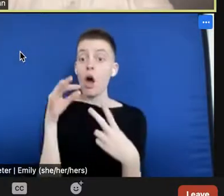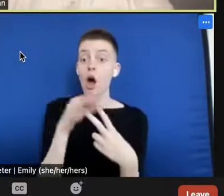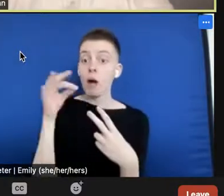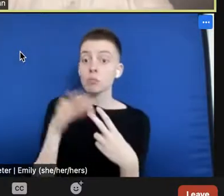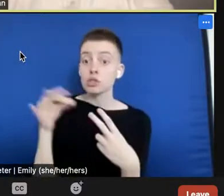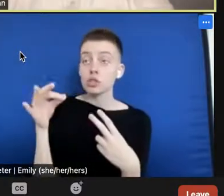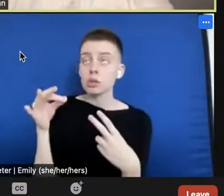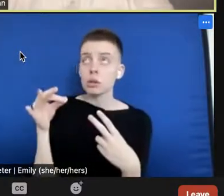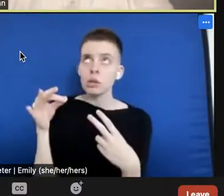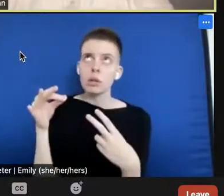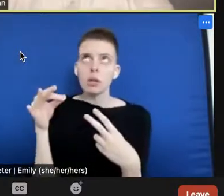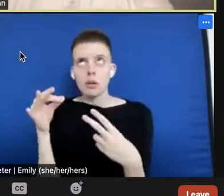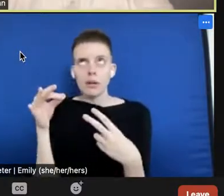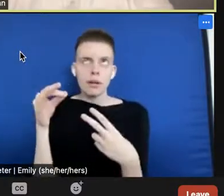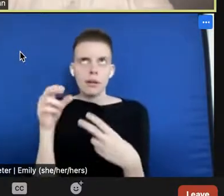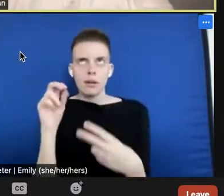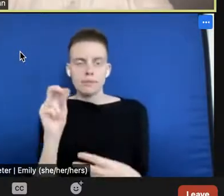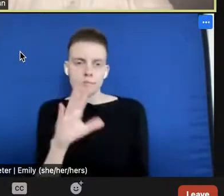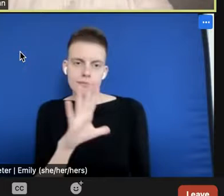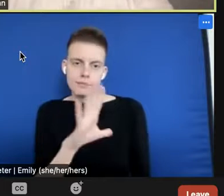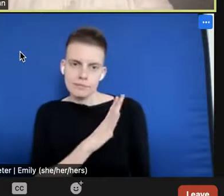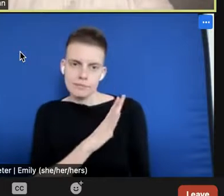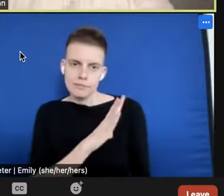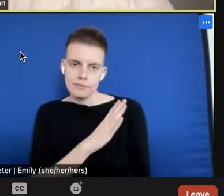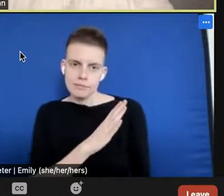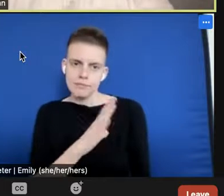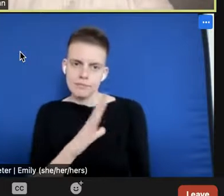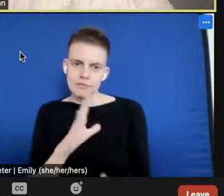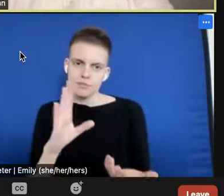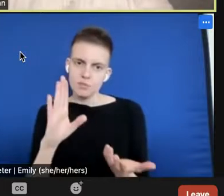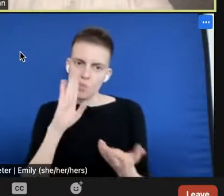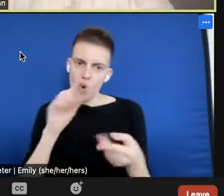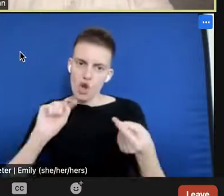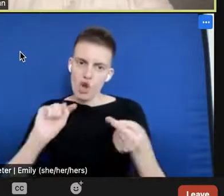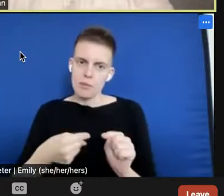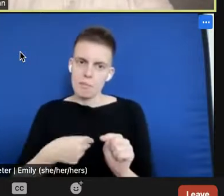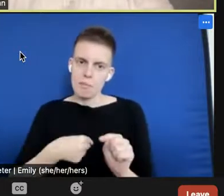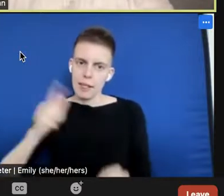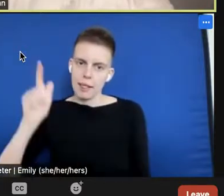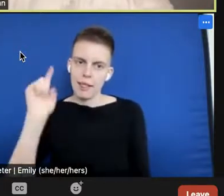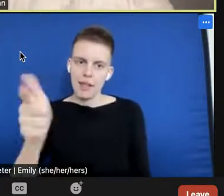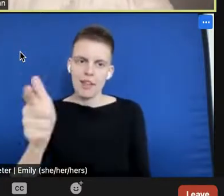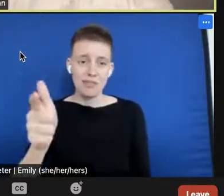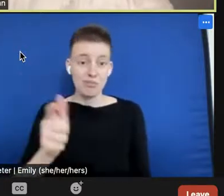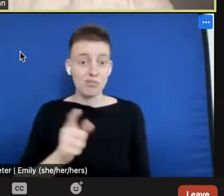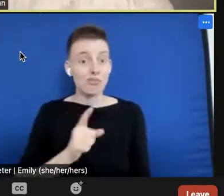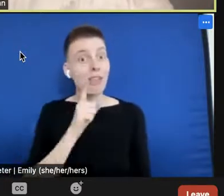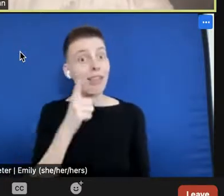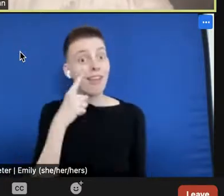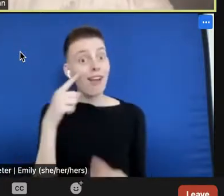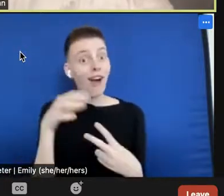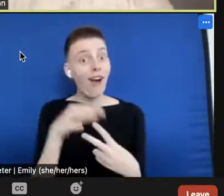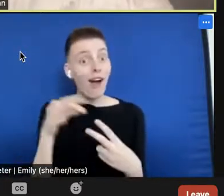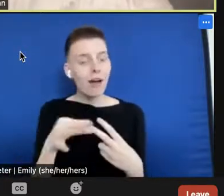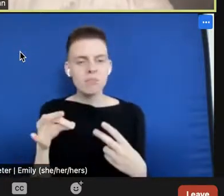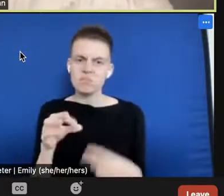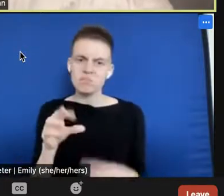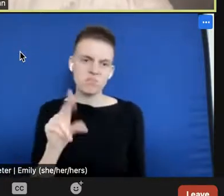and that those words are going to come back to haunt me, because I don't really believe that. I believe it